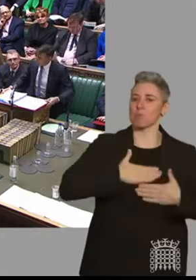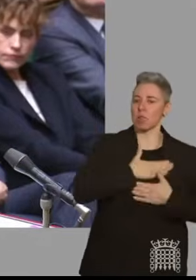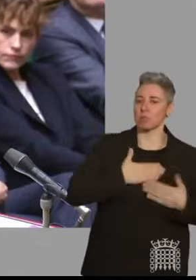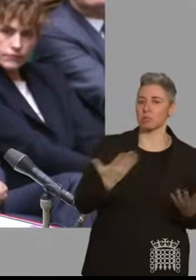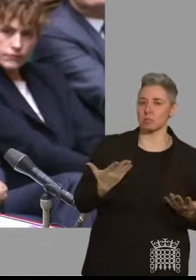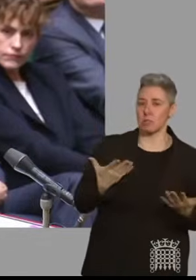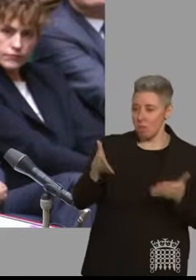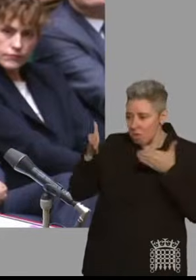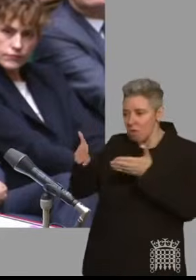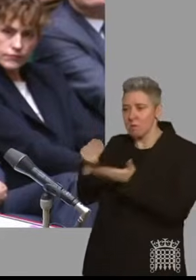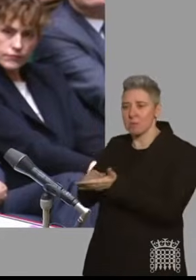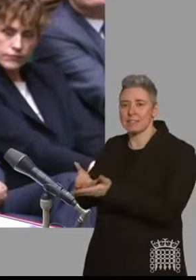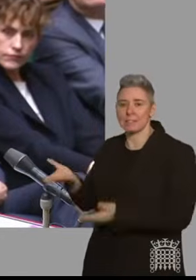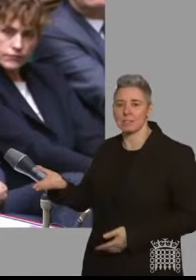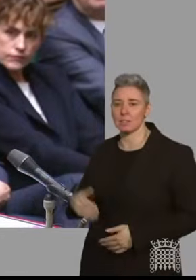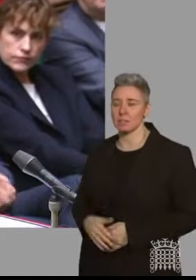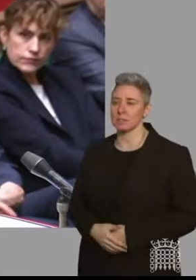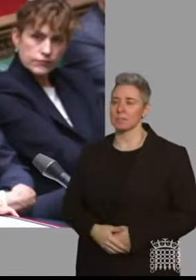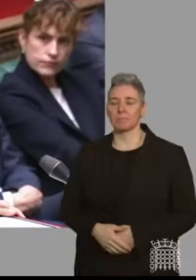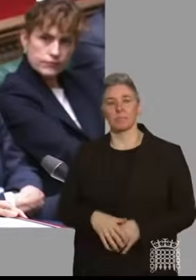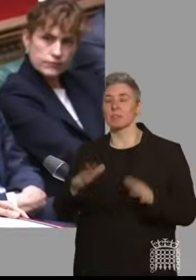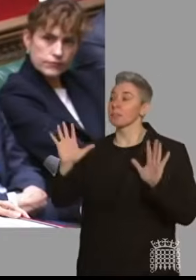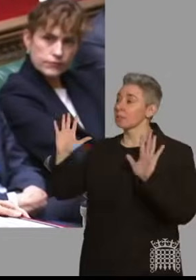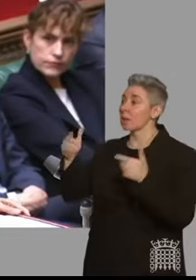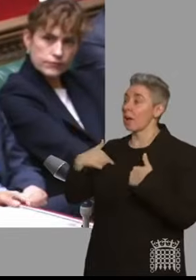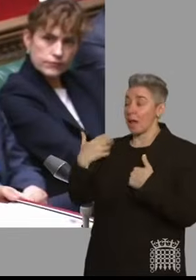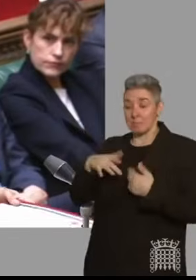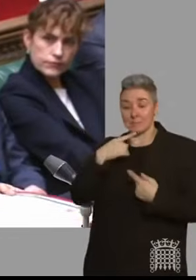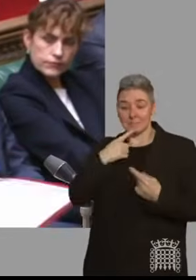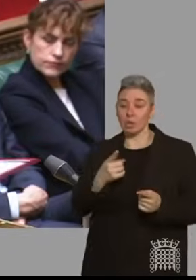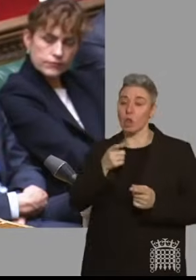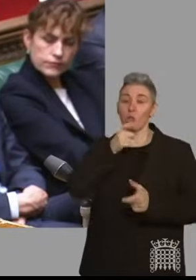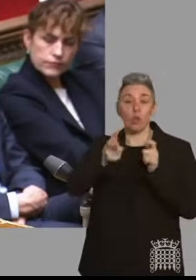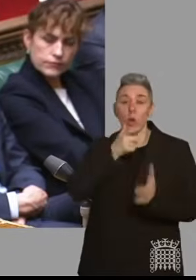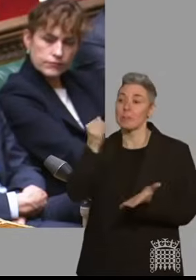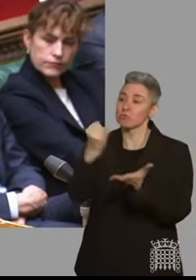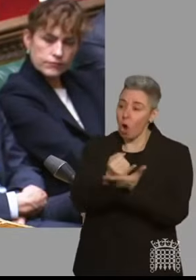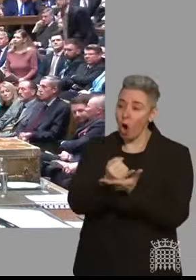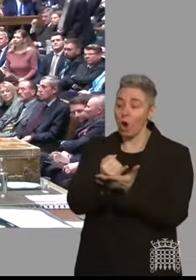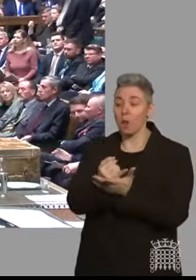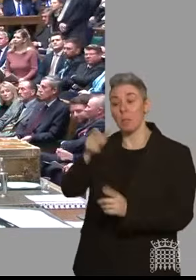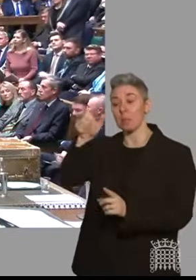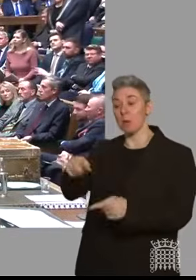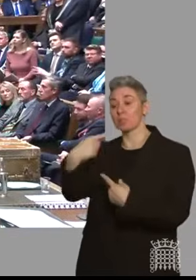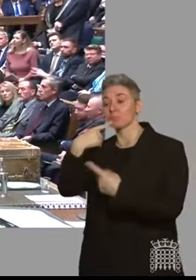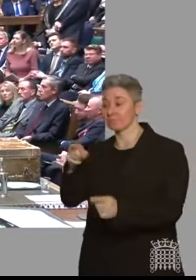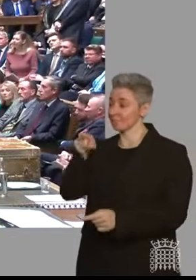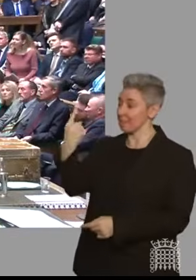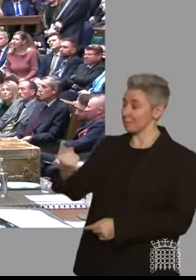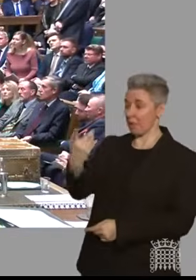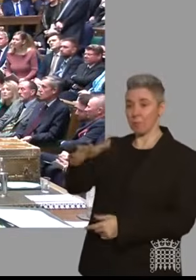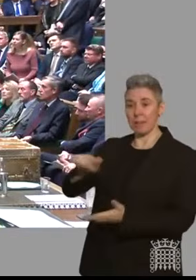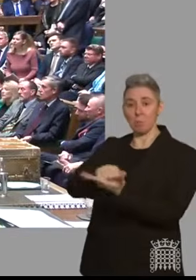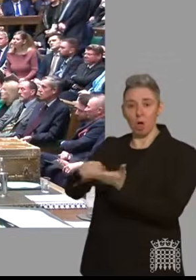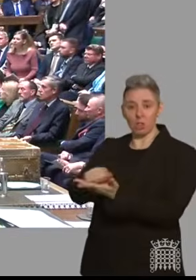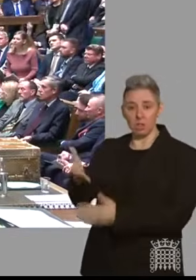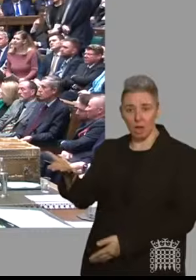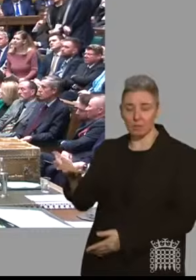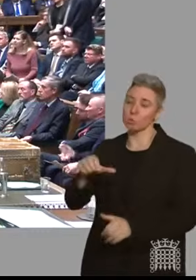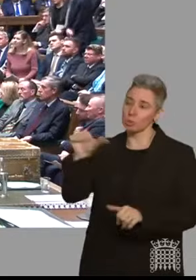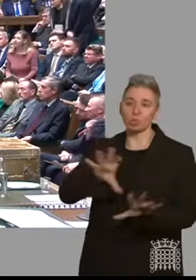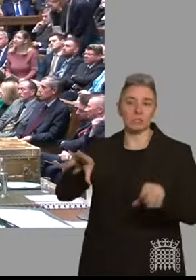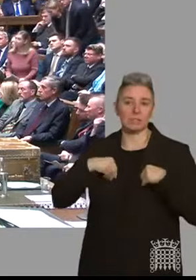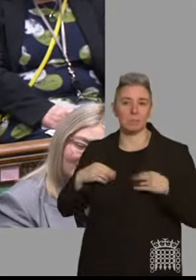The gentleman in question has apologised for them, and that remorse should be accepted. Stephen Flynn. This is complete rubbish.